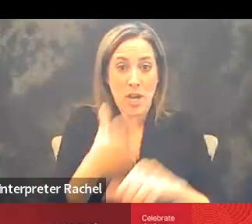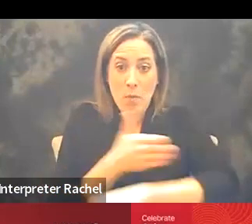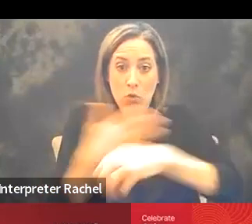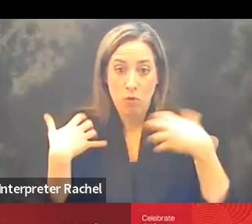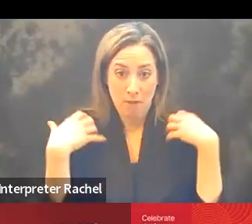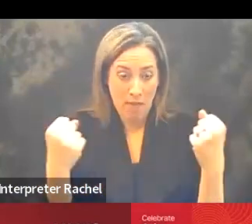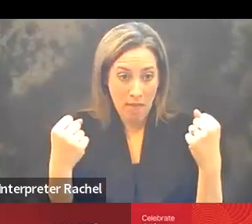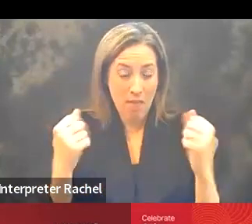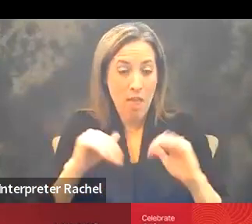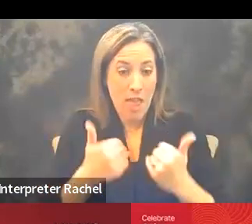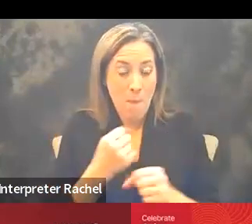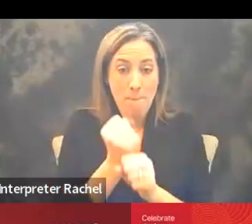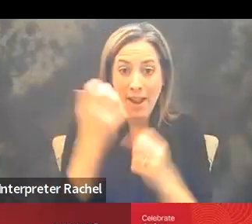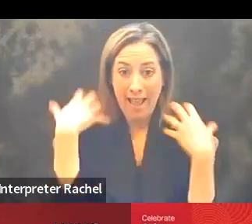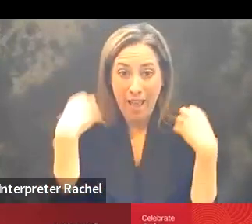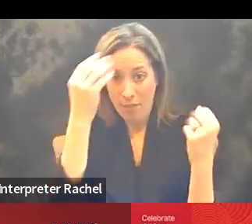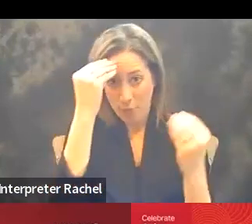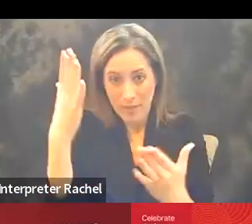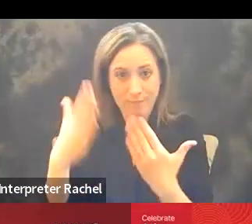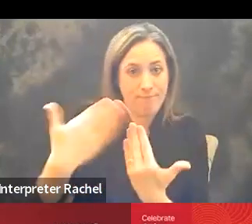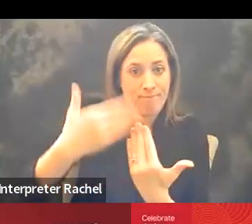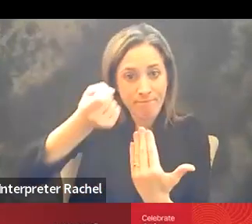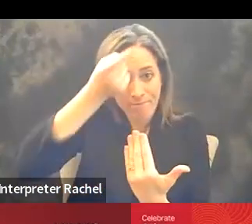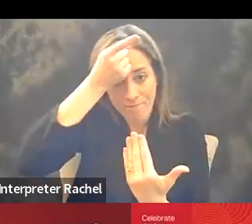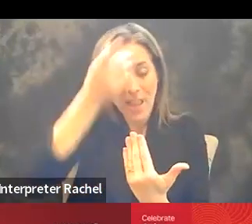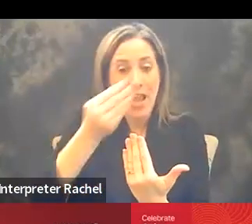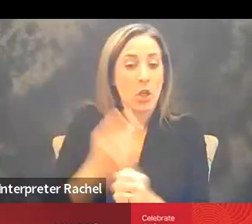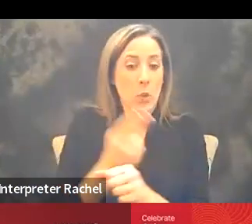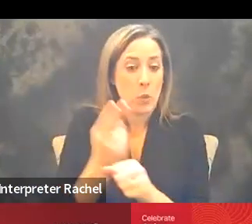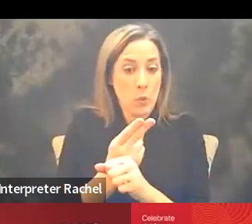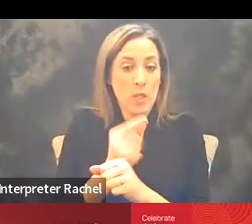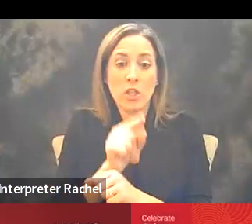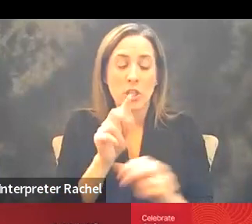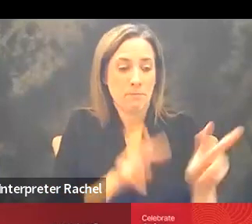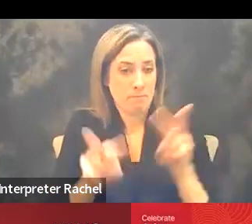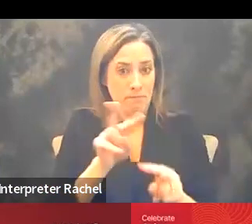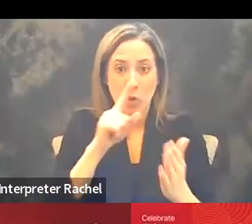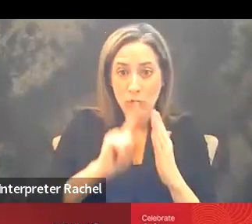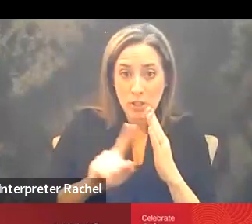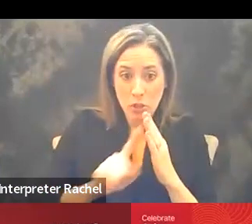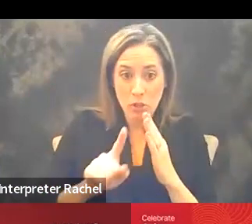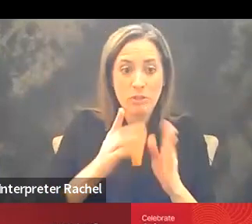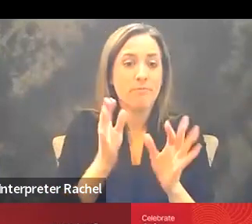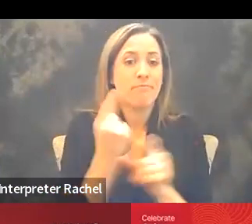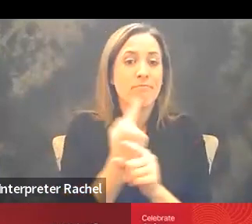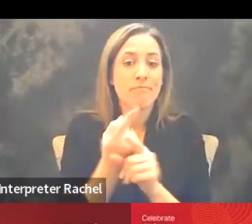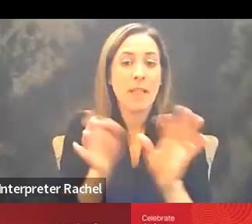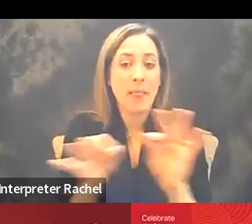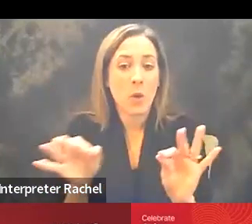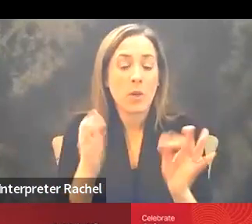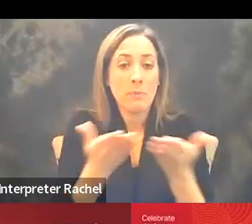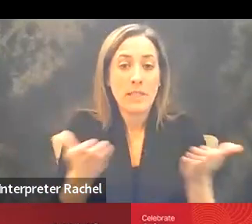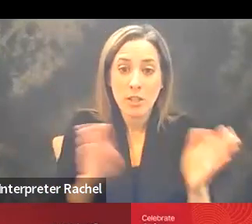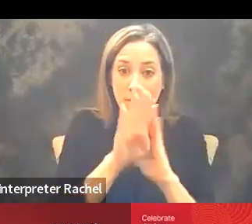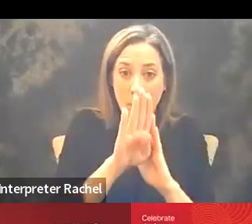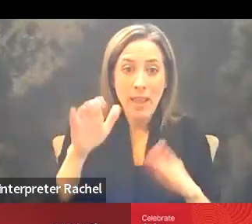by making health information easy to understand and use. As she oversees research, plain language material development,